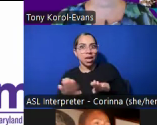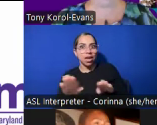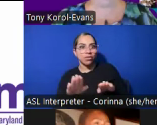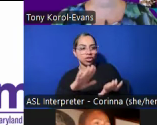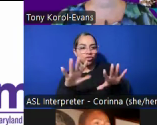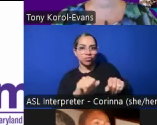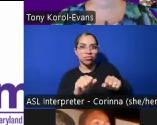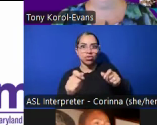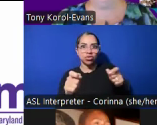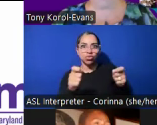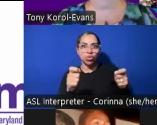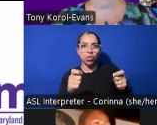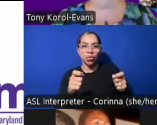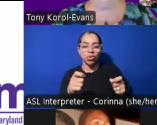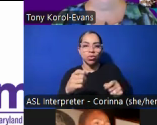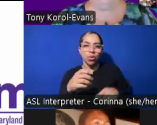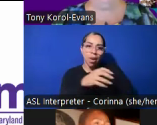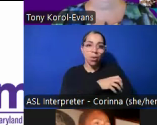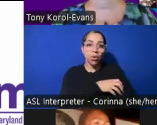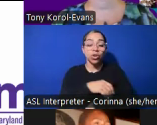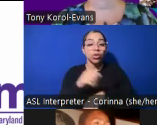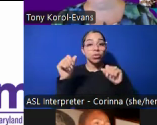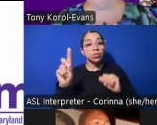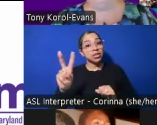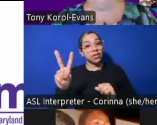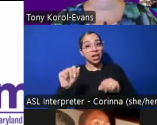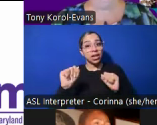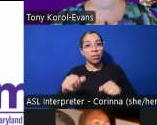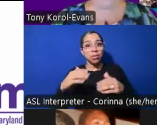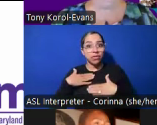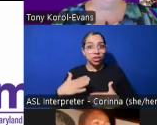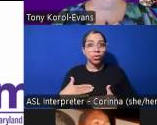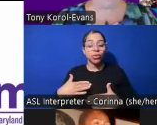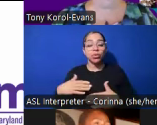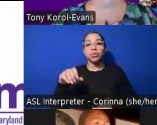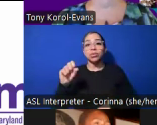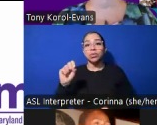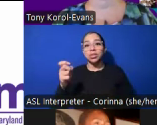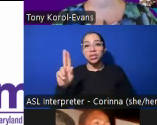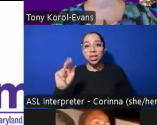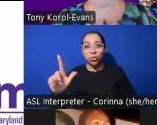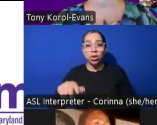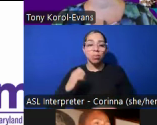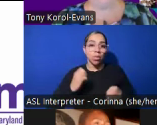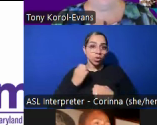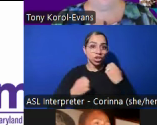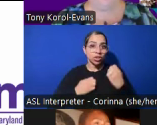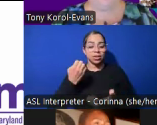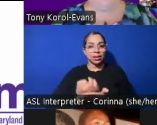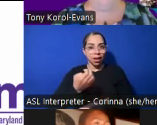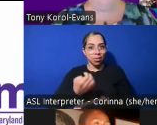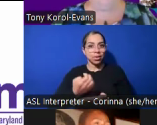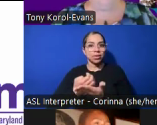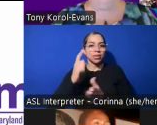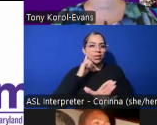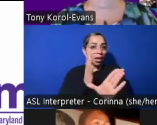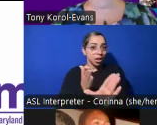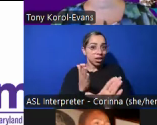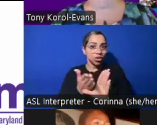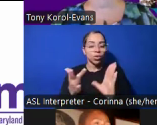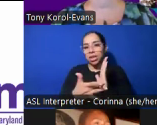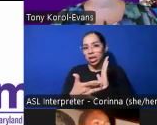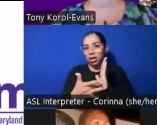Domestic violence can be physical, sexual, emotional, economic, psychological, or technological.